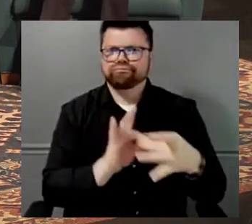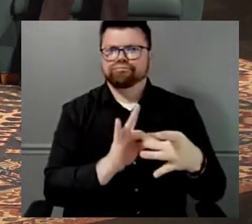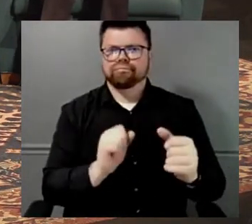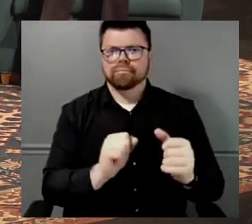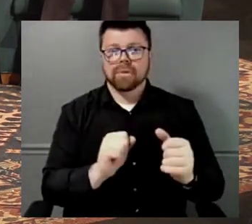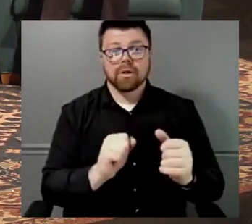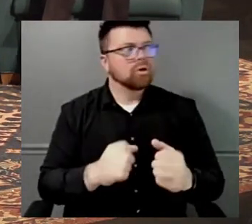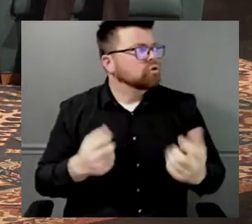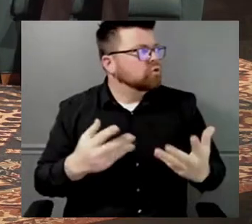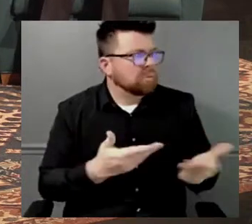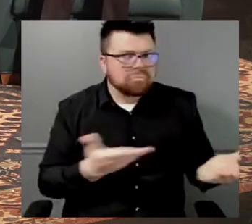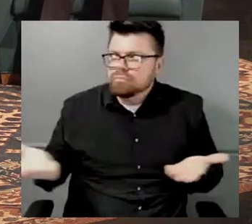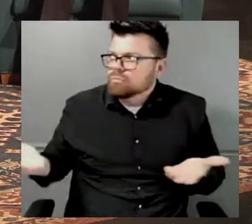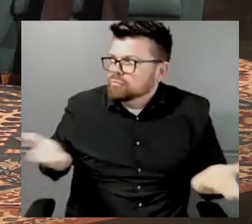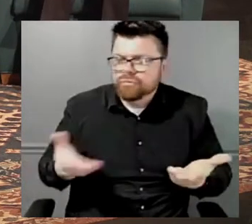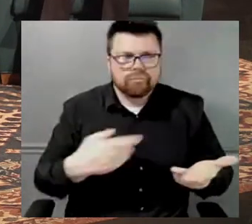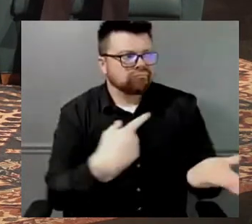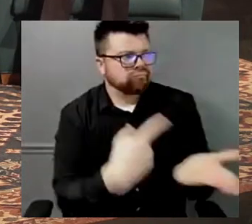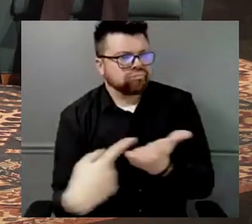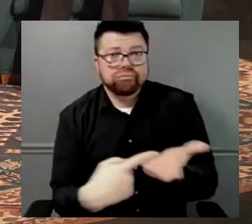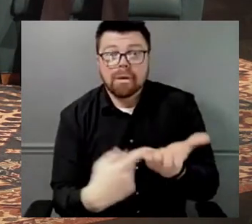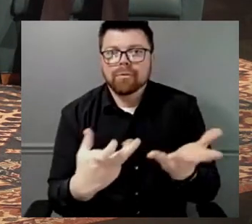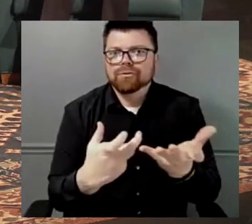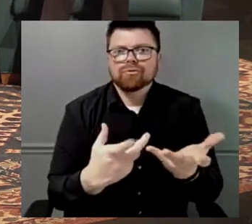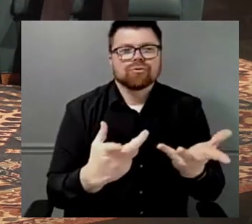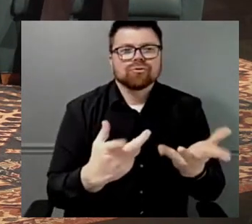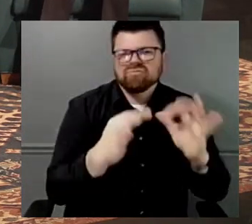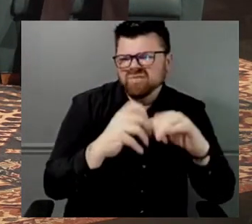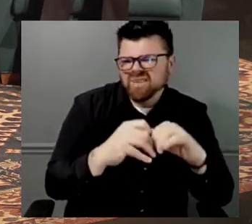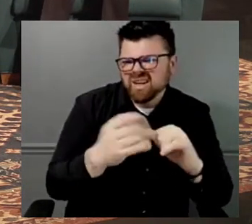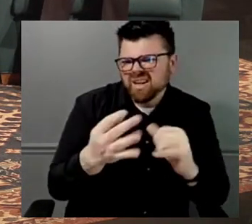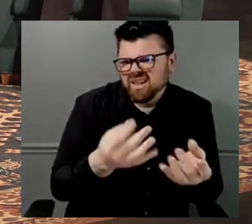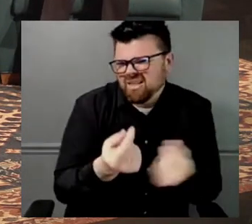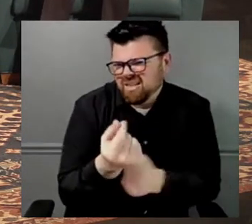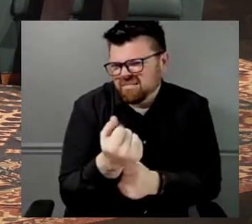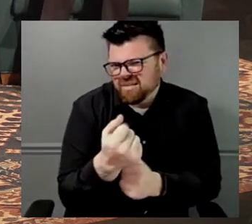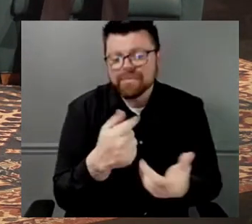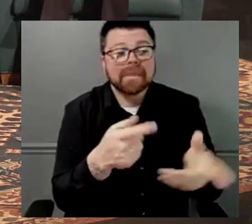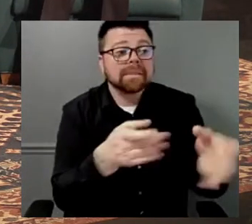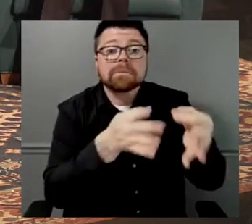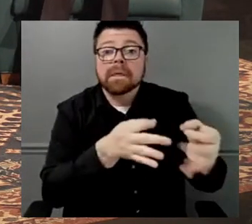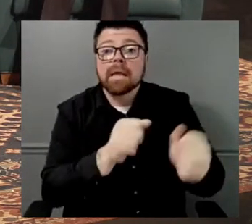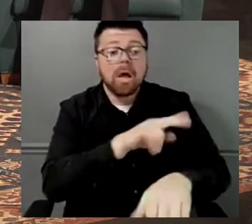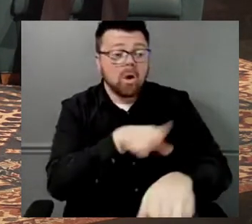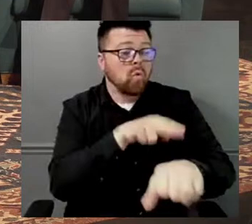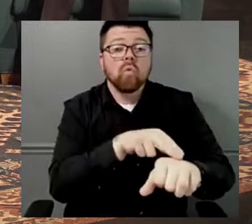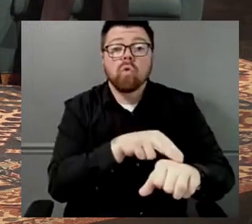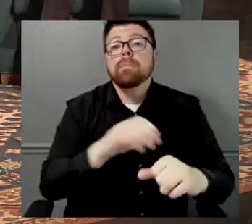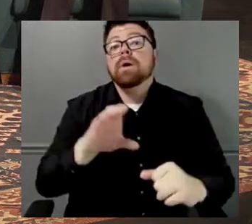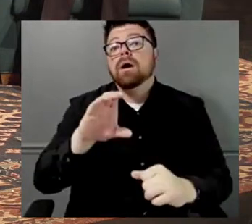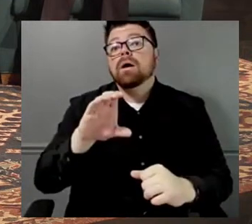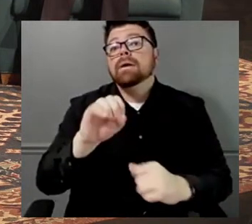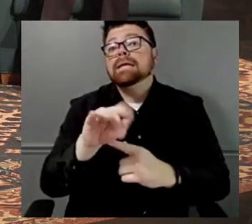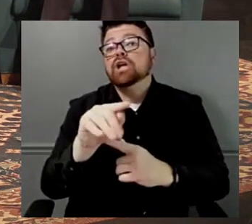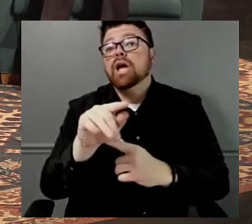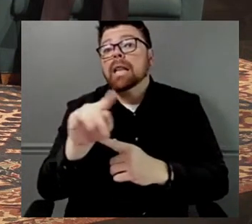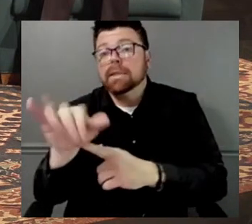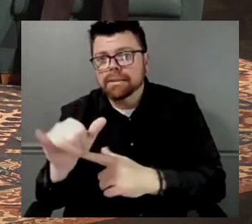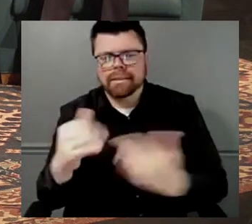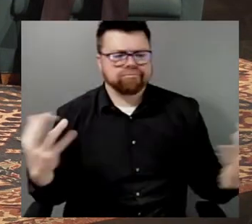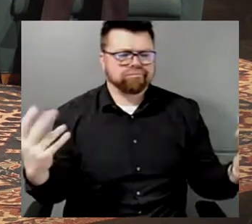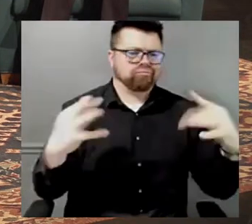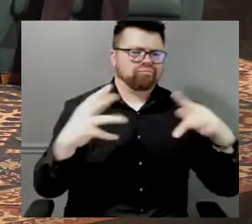said here. I want to unpack a little bit of it. So in describing that norm of collegiality, the getting together